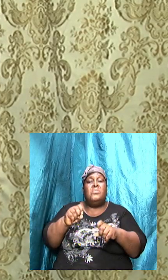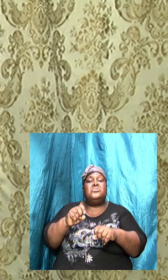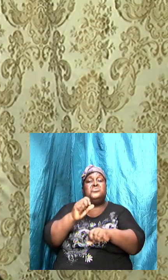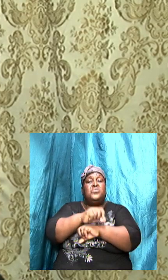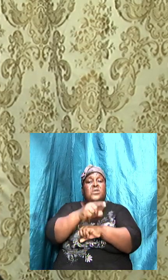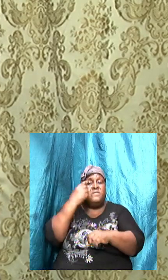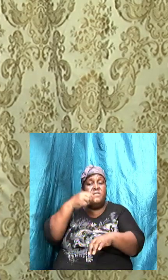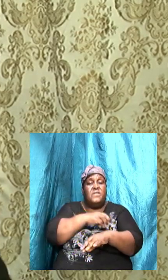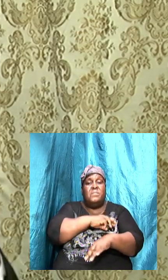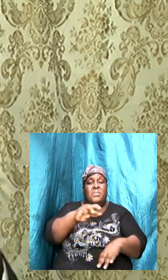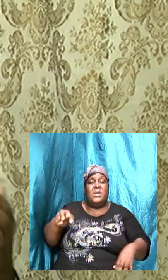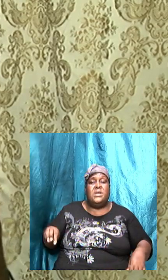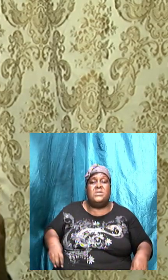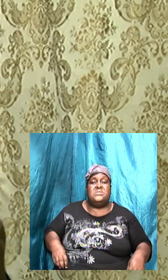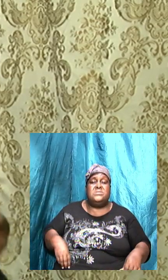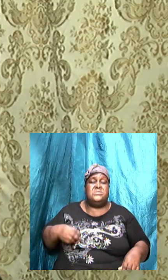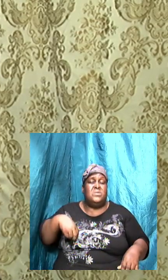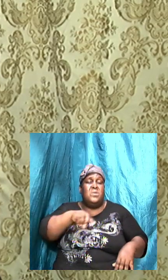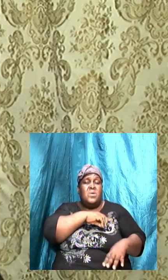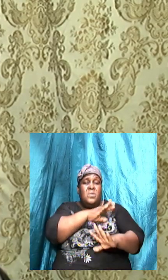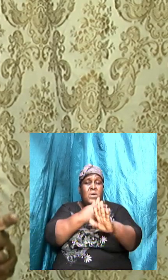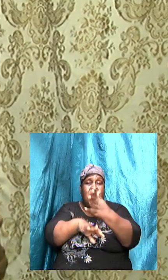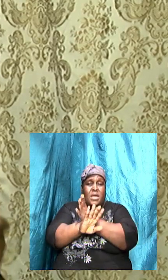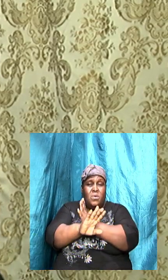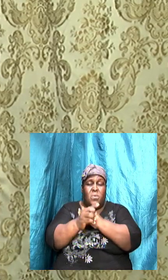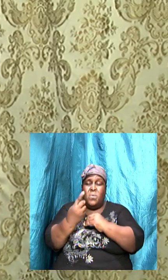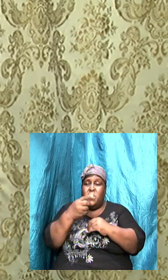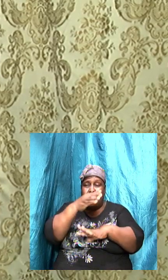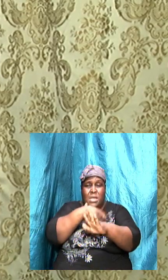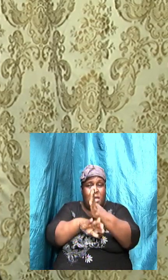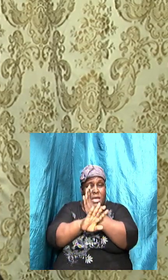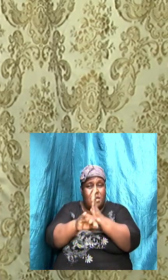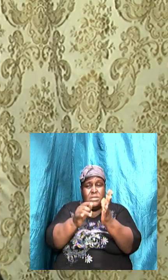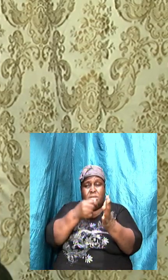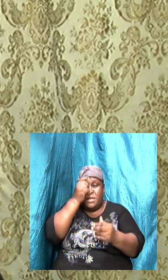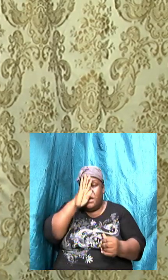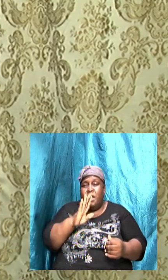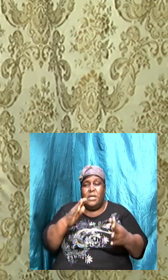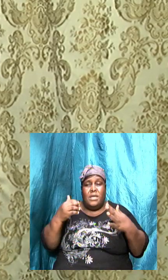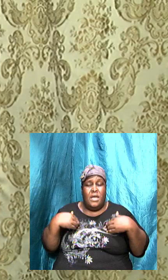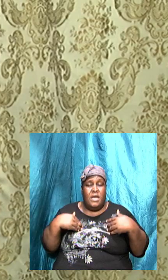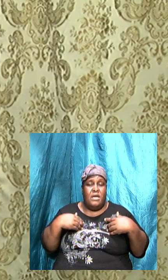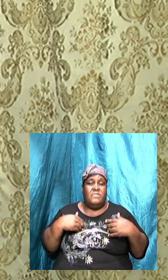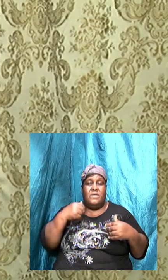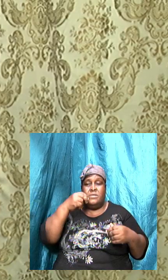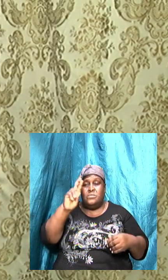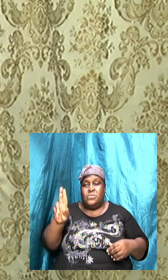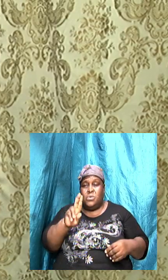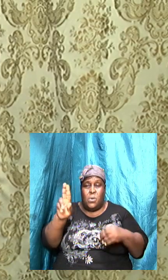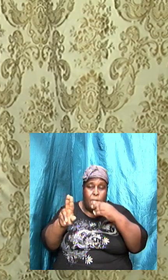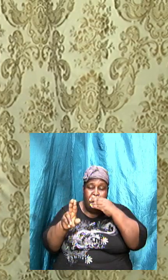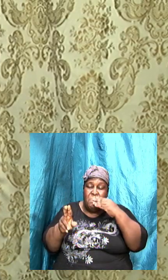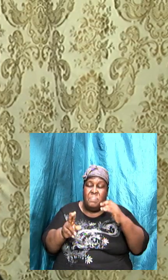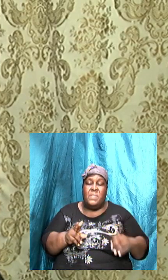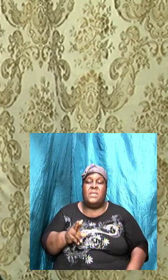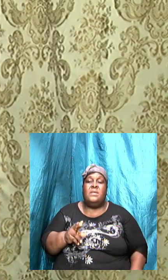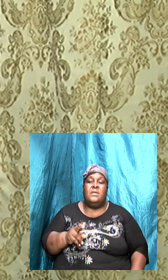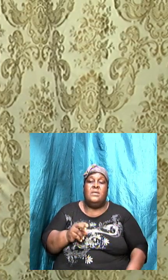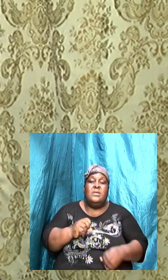Master. Our hands are the only hands that he has, that he will use to accomplish his will.